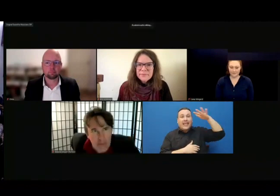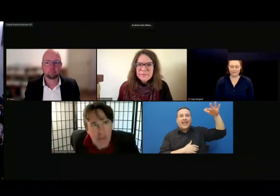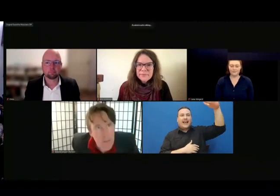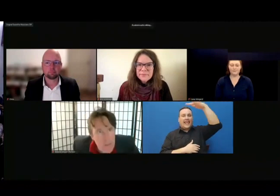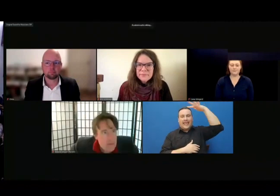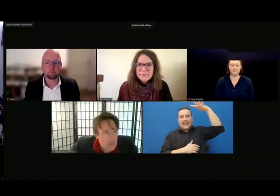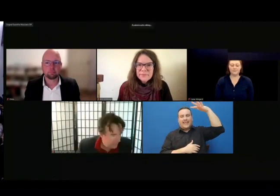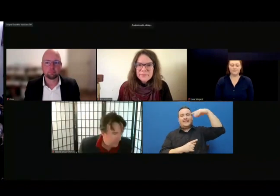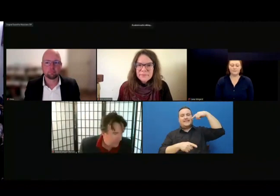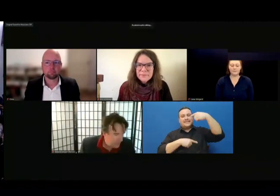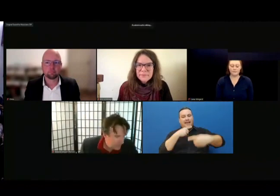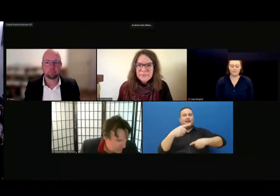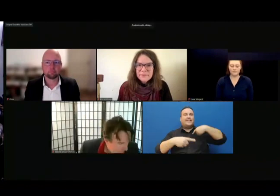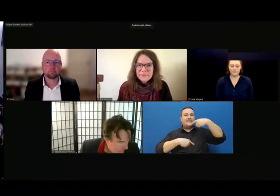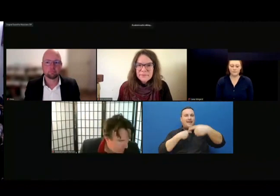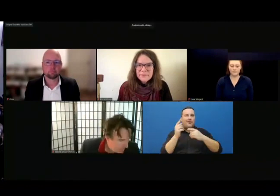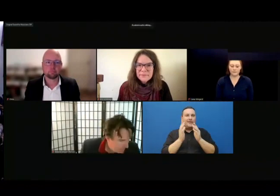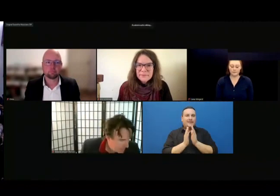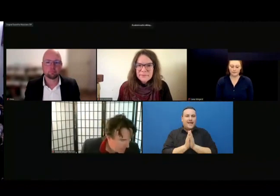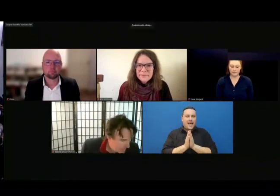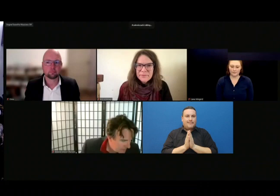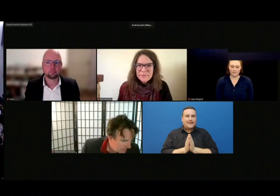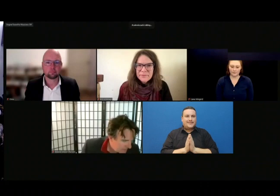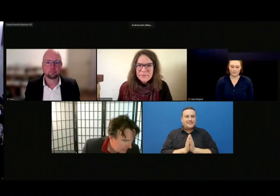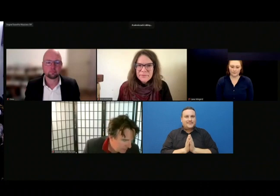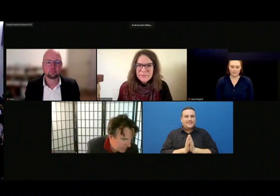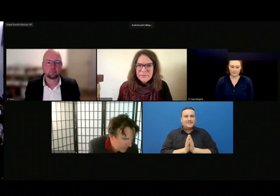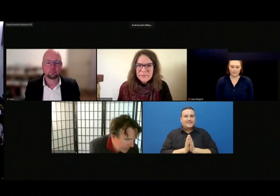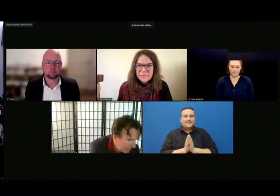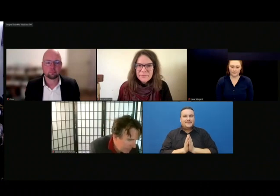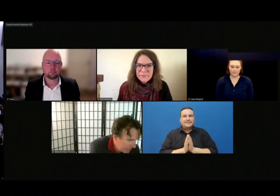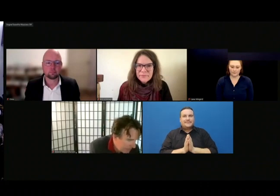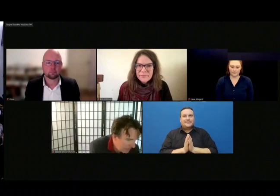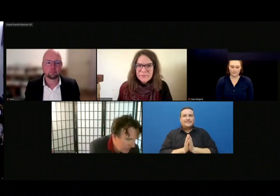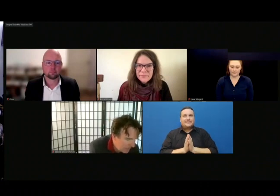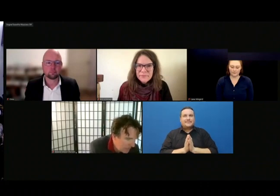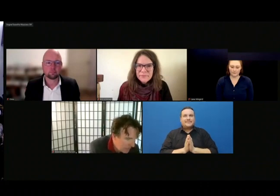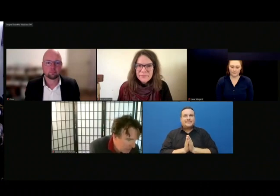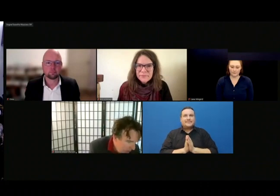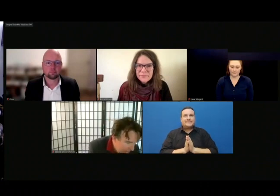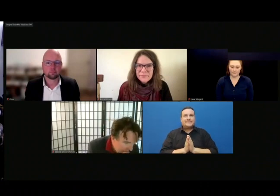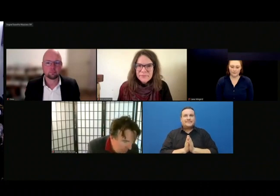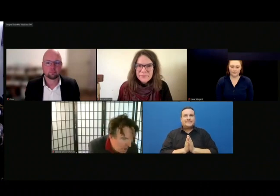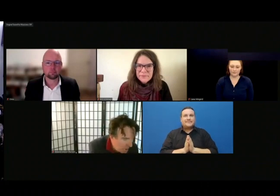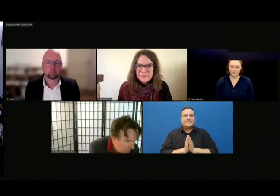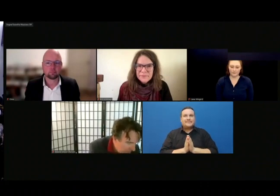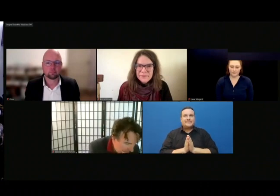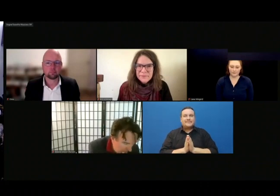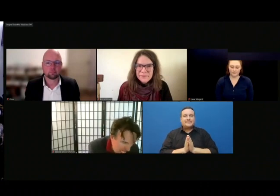et regnas per omnia saecula saeculorum. Amen.